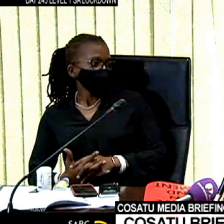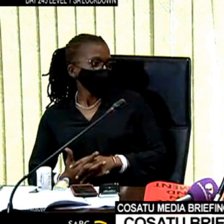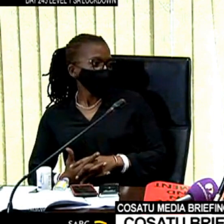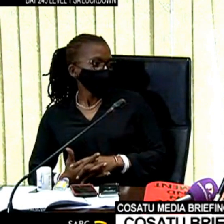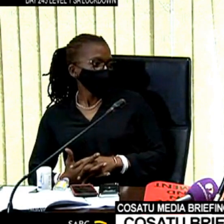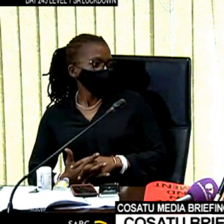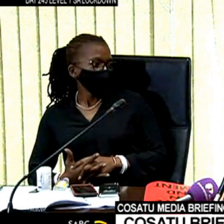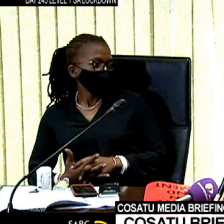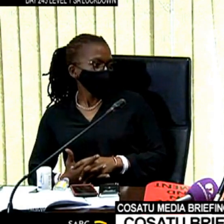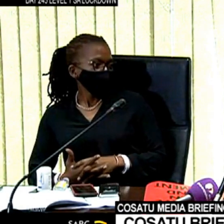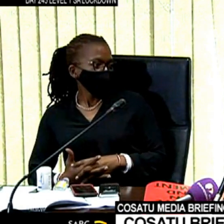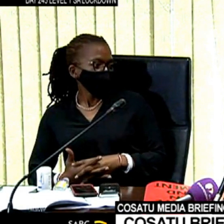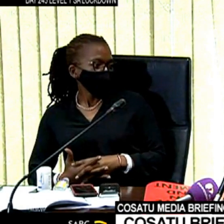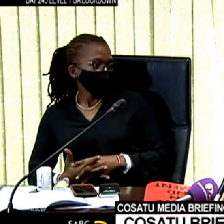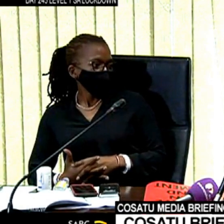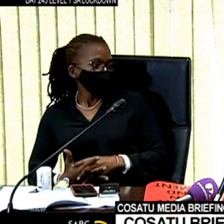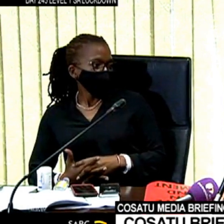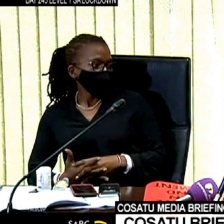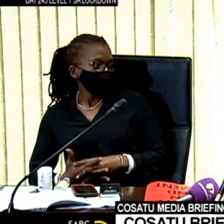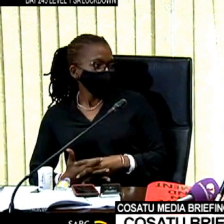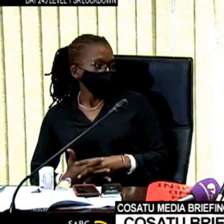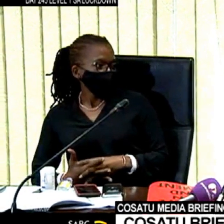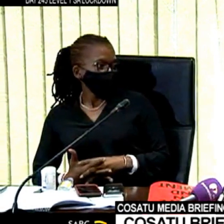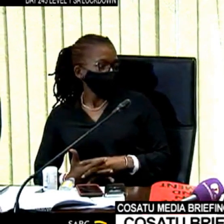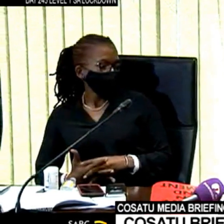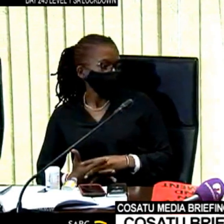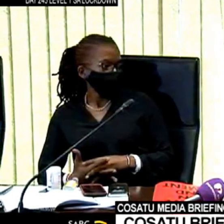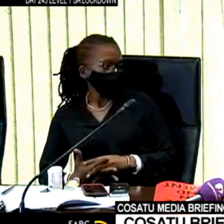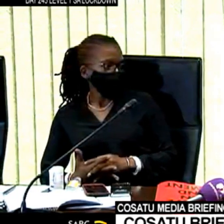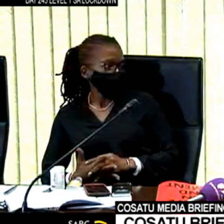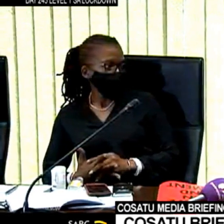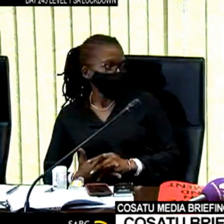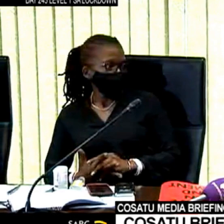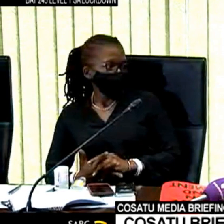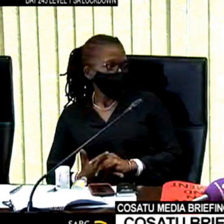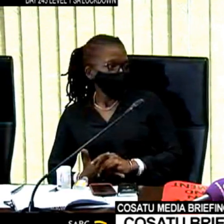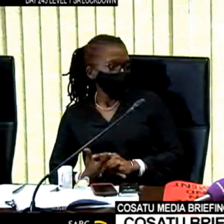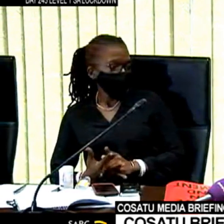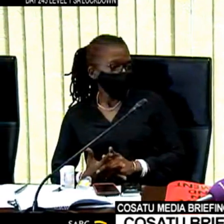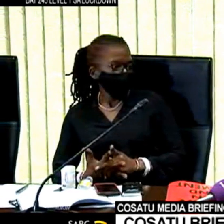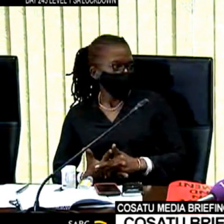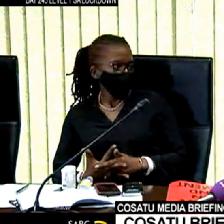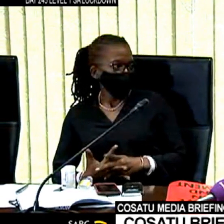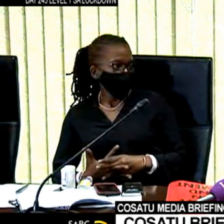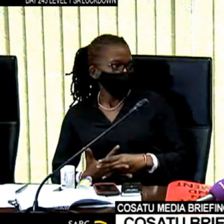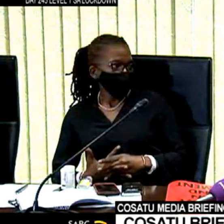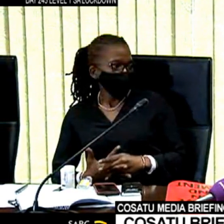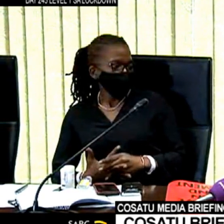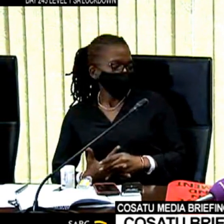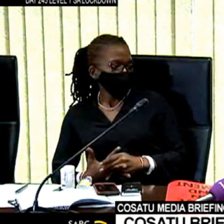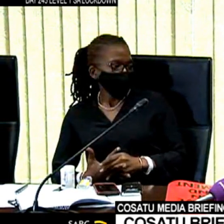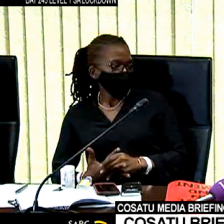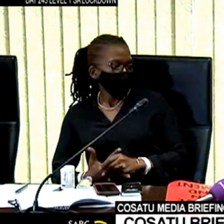GIA in 1996, we were under the presidency of Mandela, and Cosatu was very, very vociferous against that. So we didn't start with Mbeki